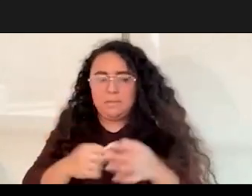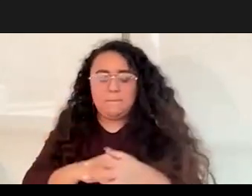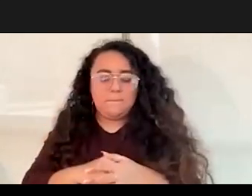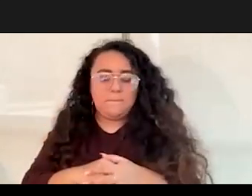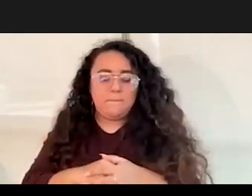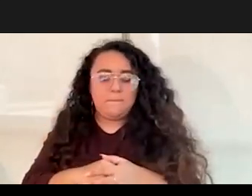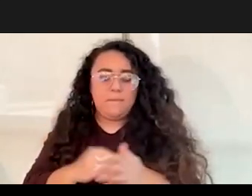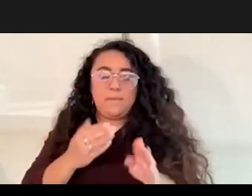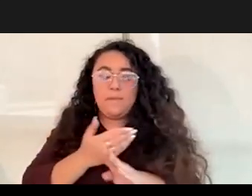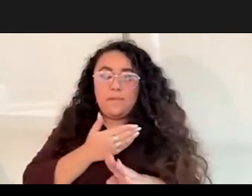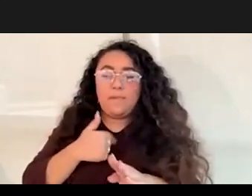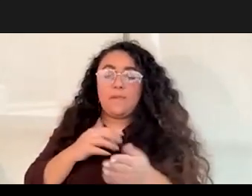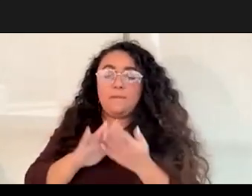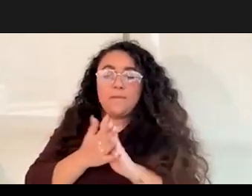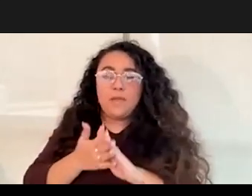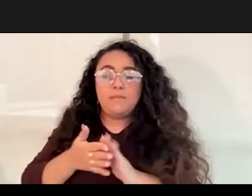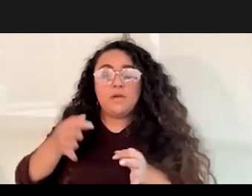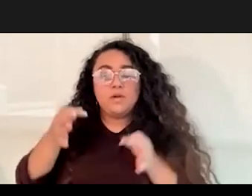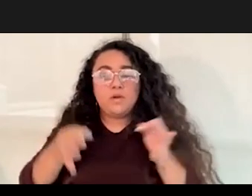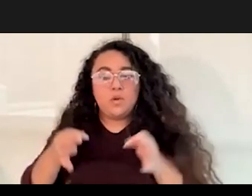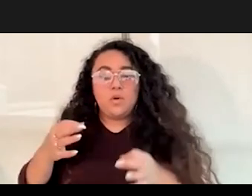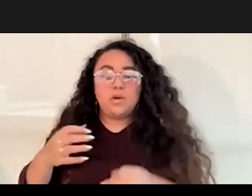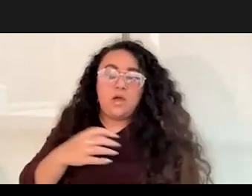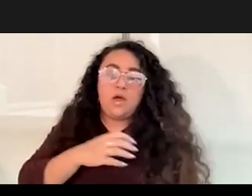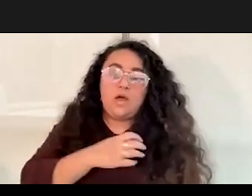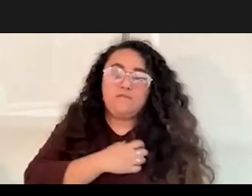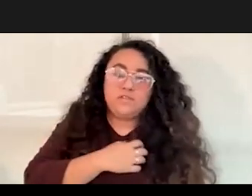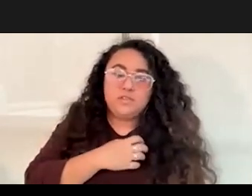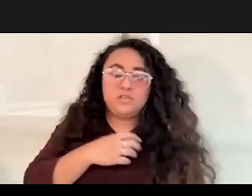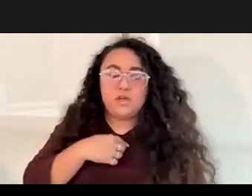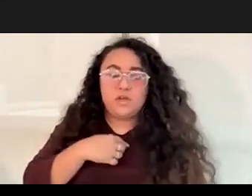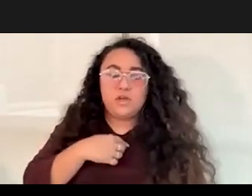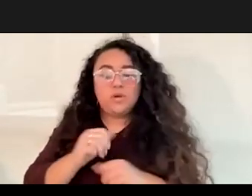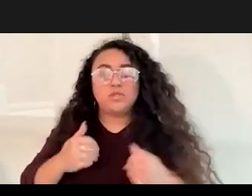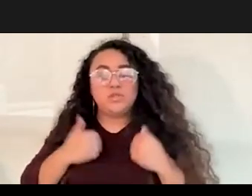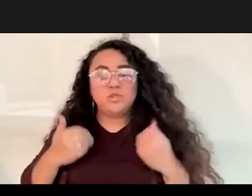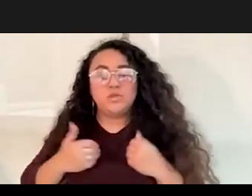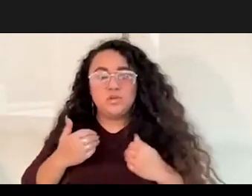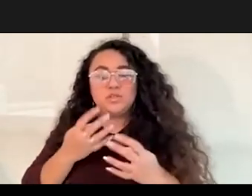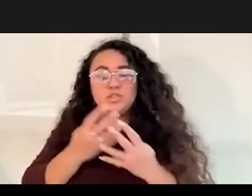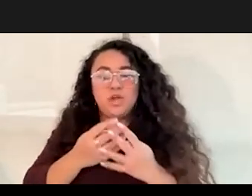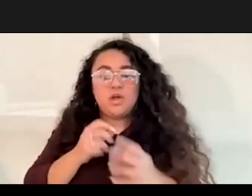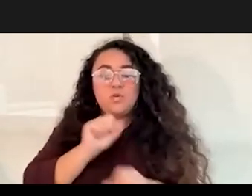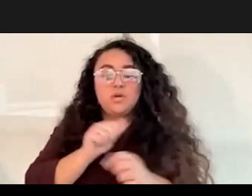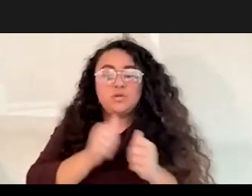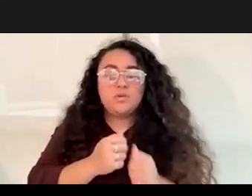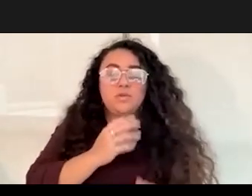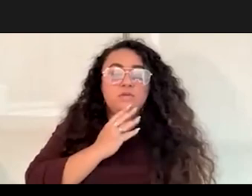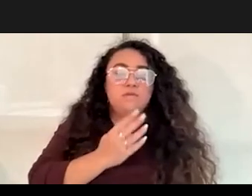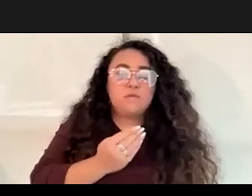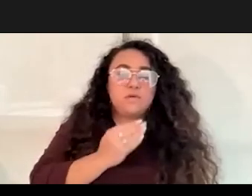Before I became a court officer, I worked in the juvenile jails, and I worked with 14 and 15 year old